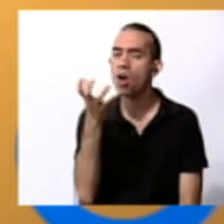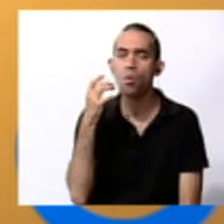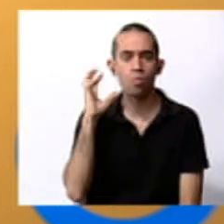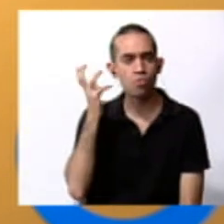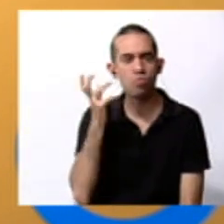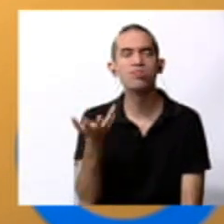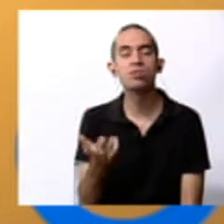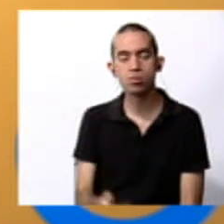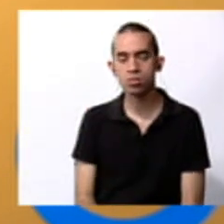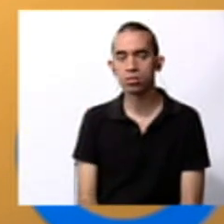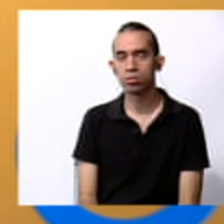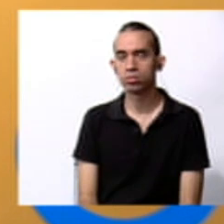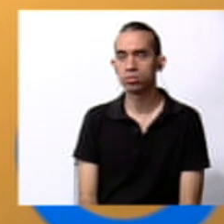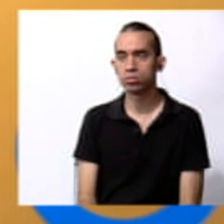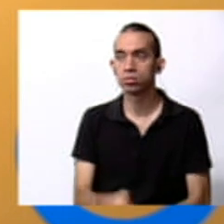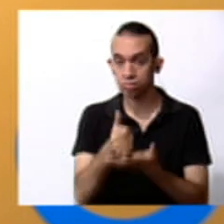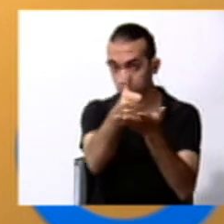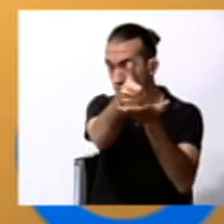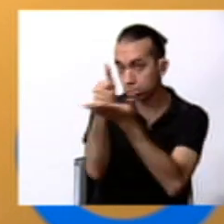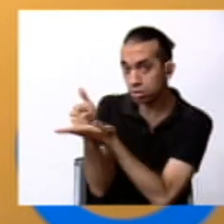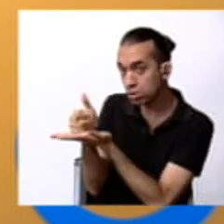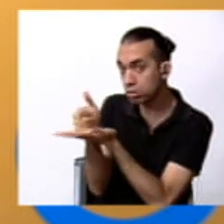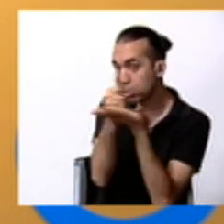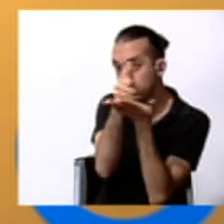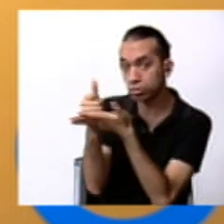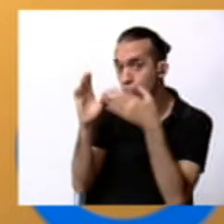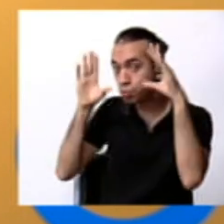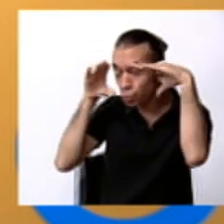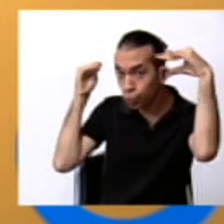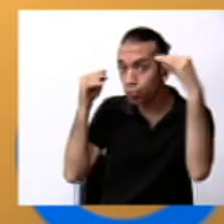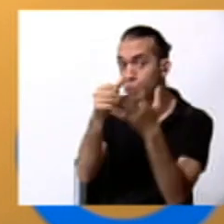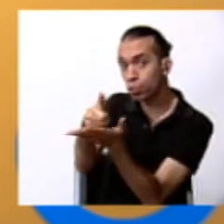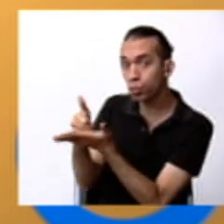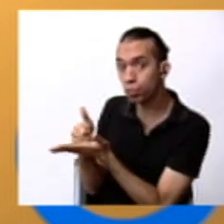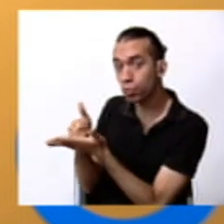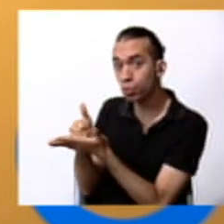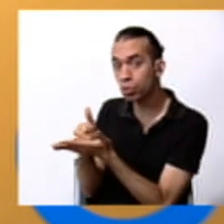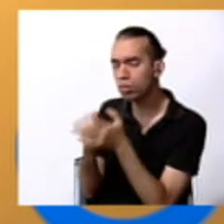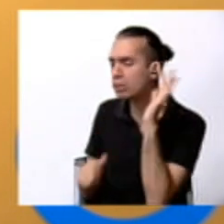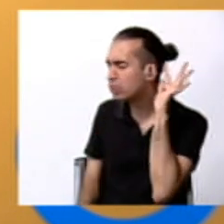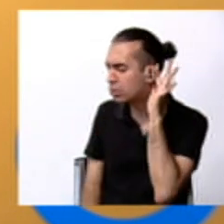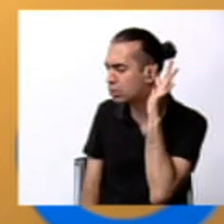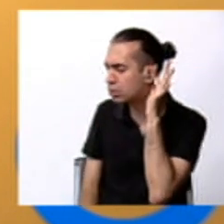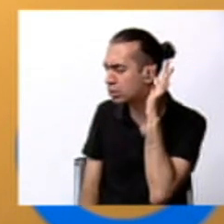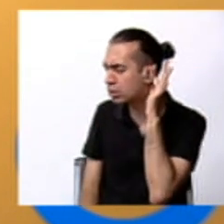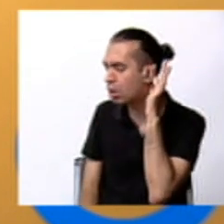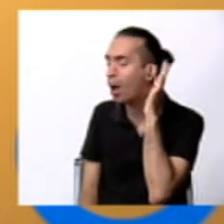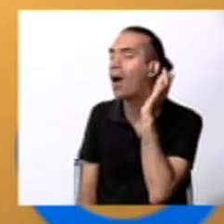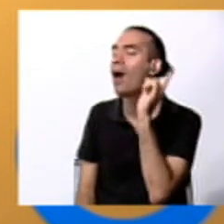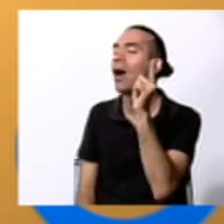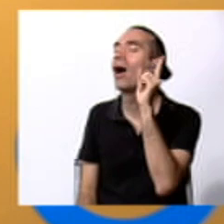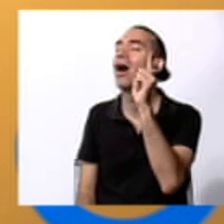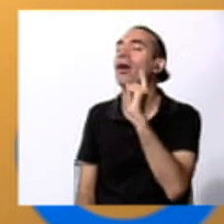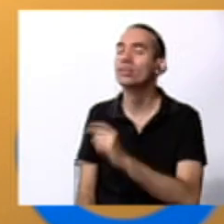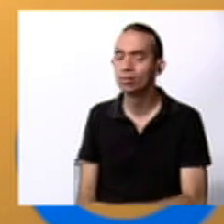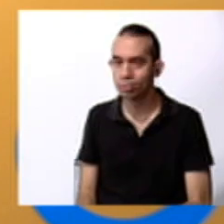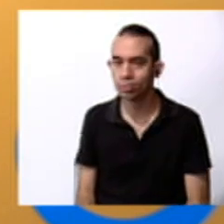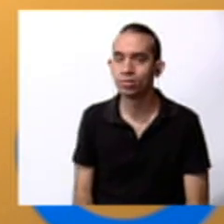cow make? Can you help Zoe? What? Yes, very